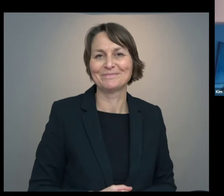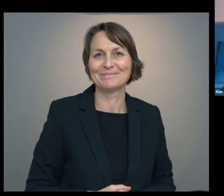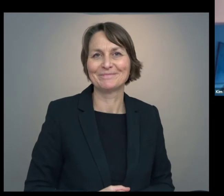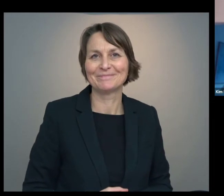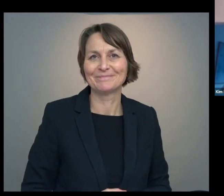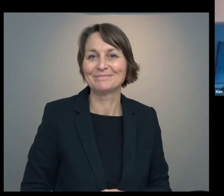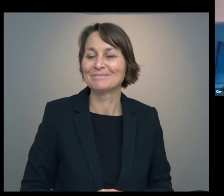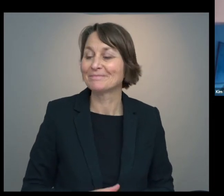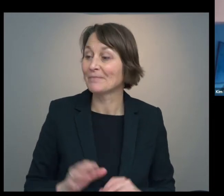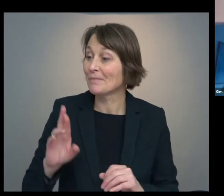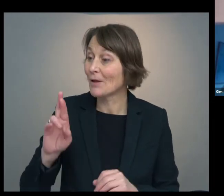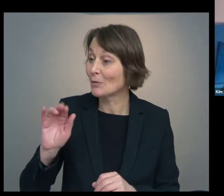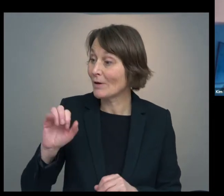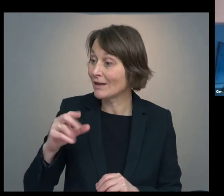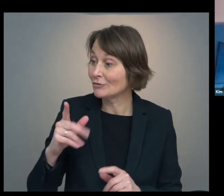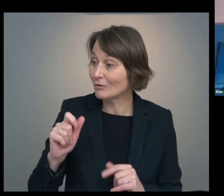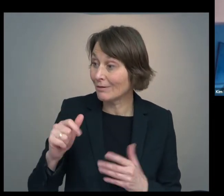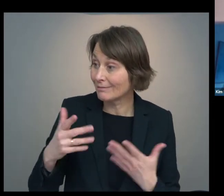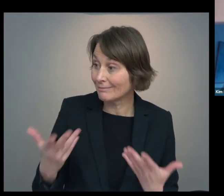Okay.